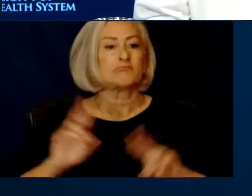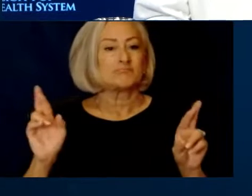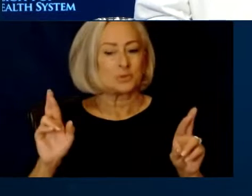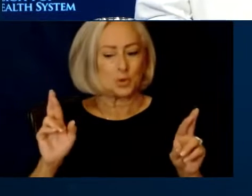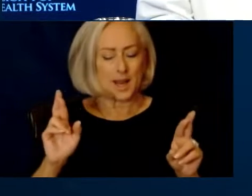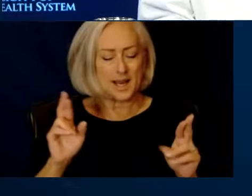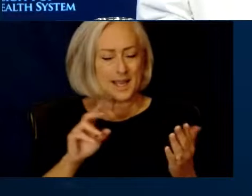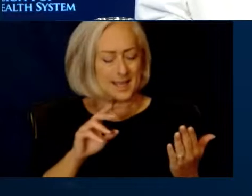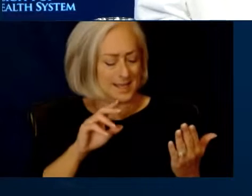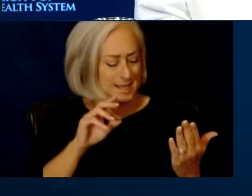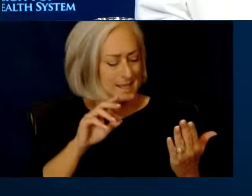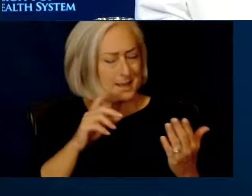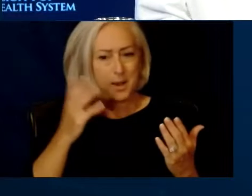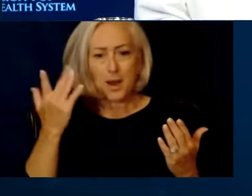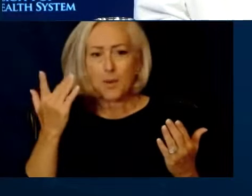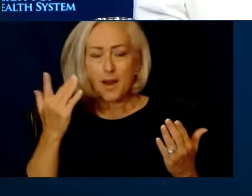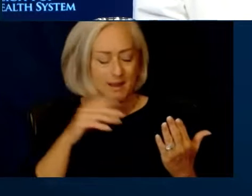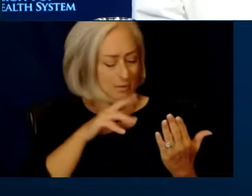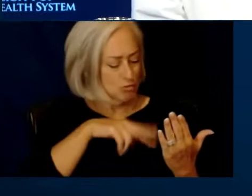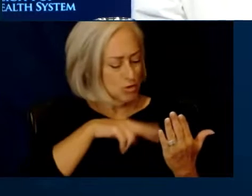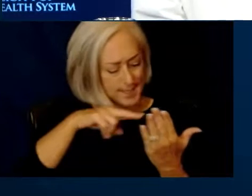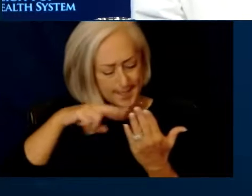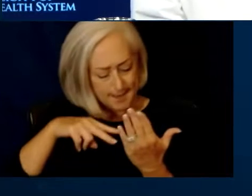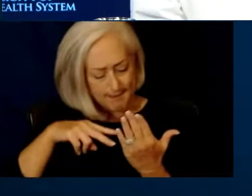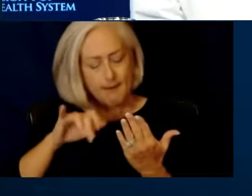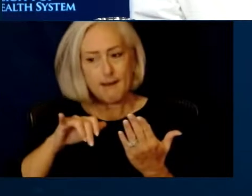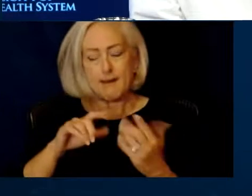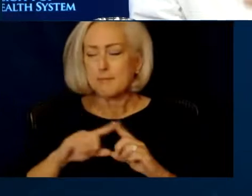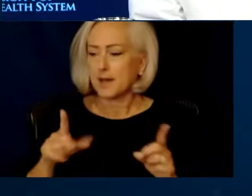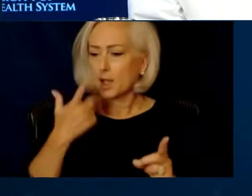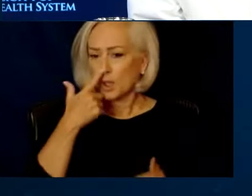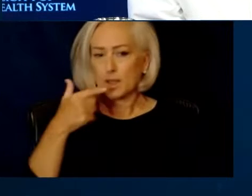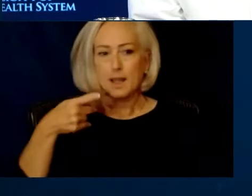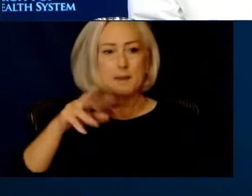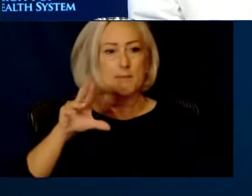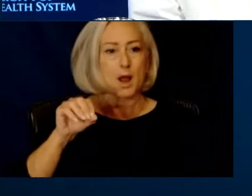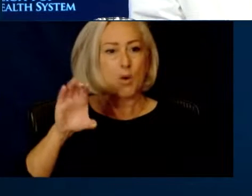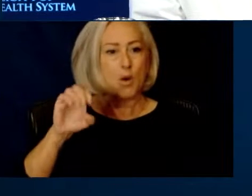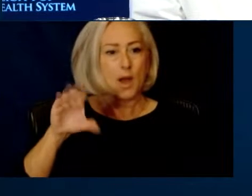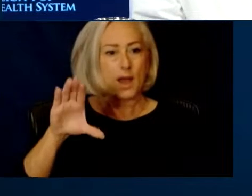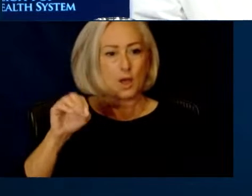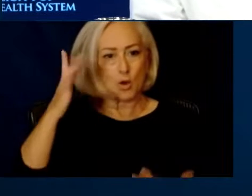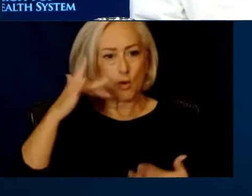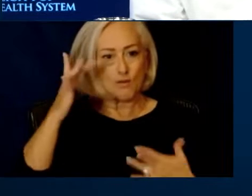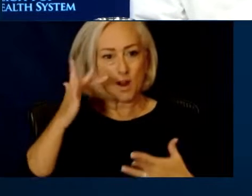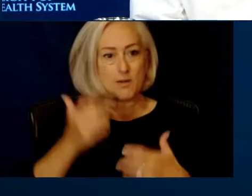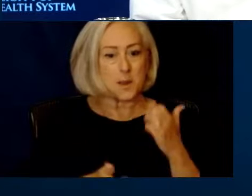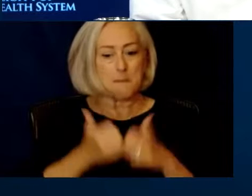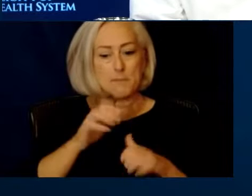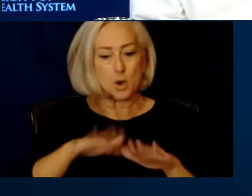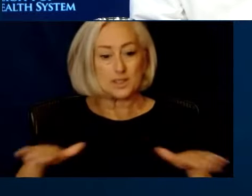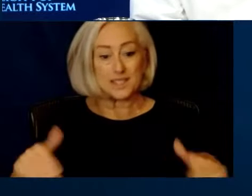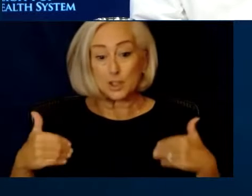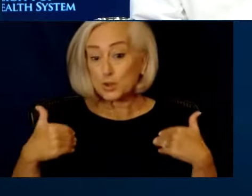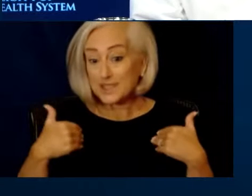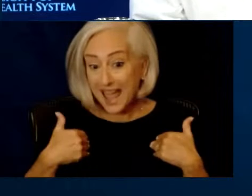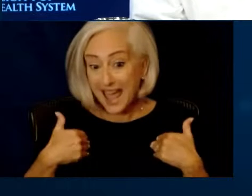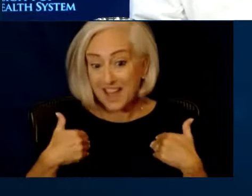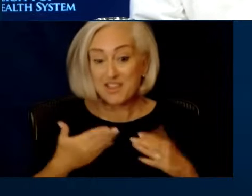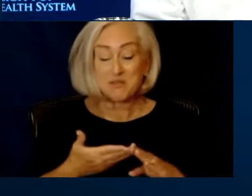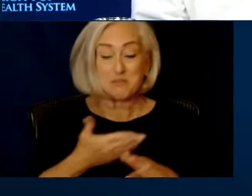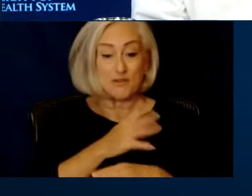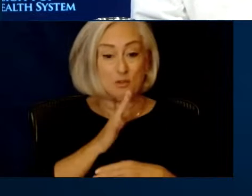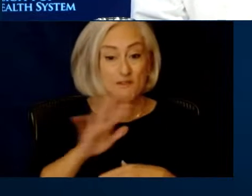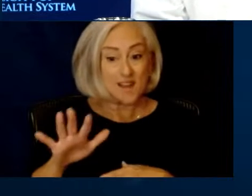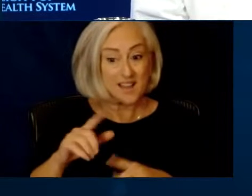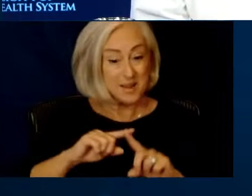Parakovirus is pretty common. In fact, 80% of kids by the time they're 5 will have had it. Yes. But this strain is causing a little more disease